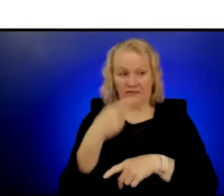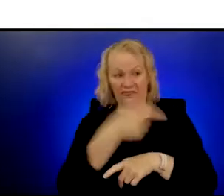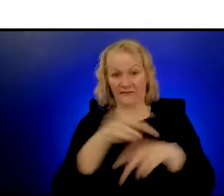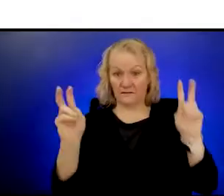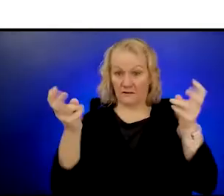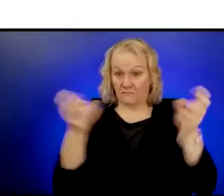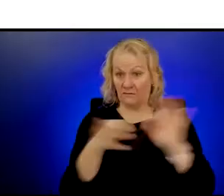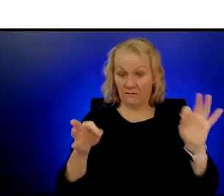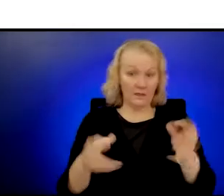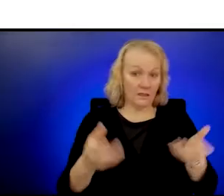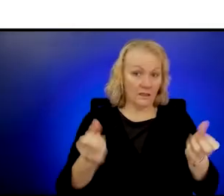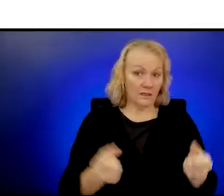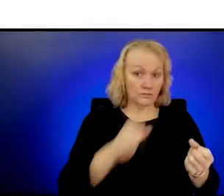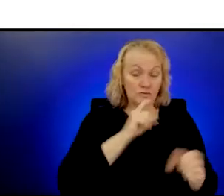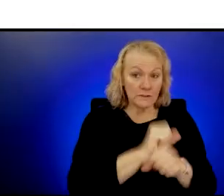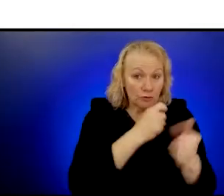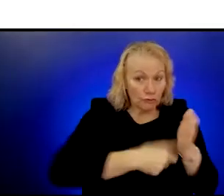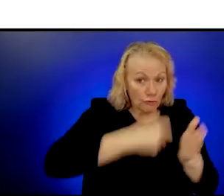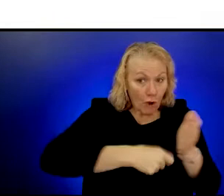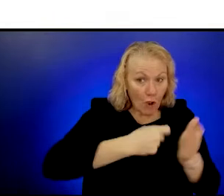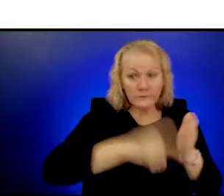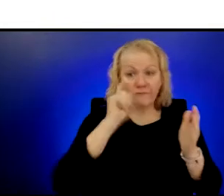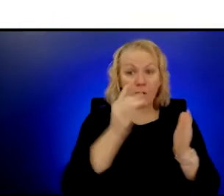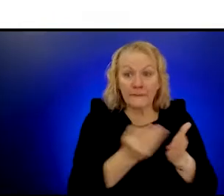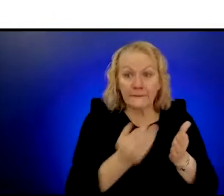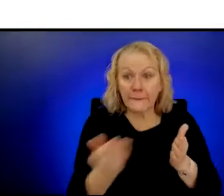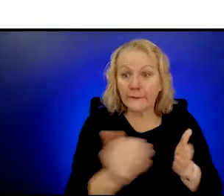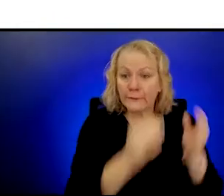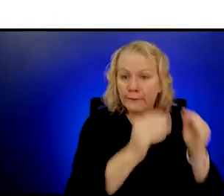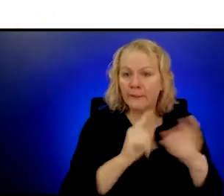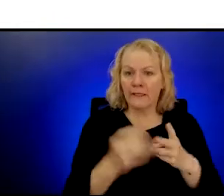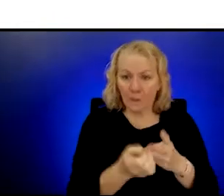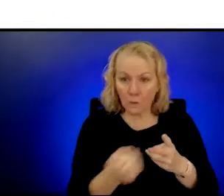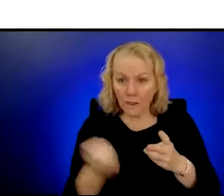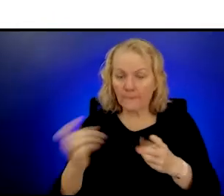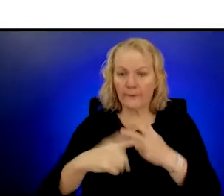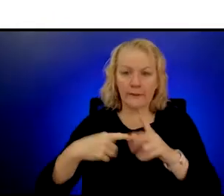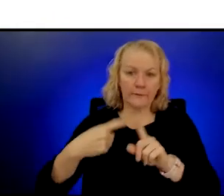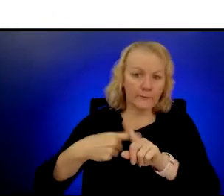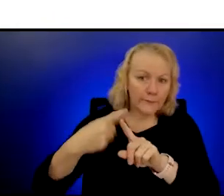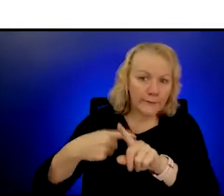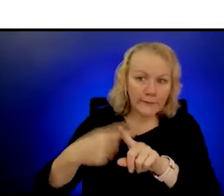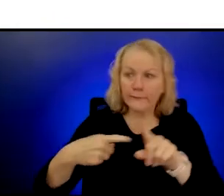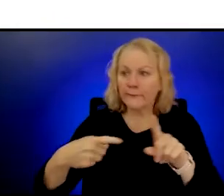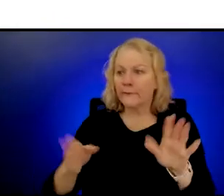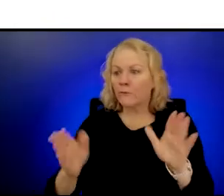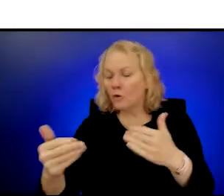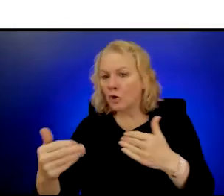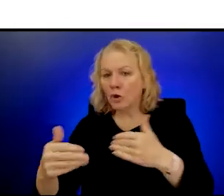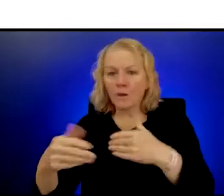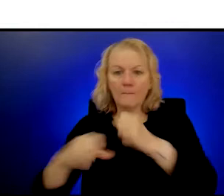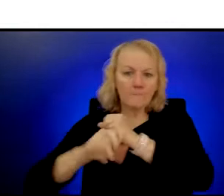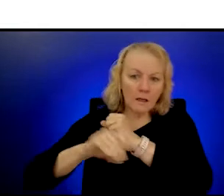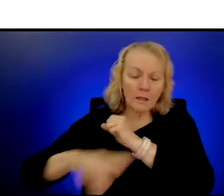includes amount of costs of instruction materials, equipment, rental of class space, marketing, and